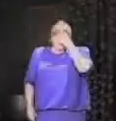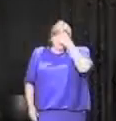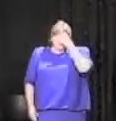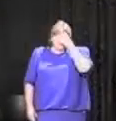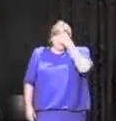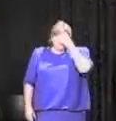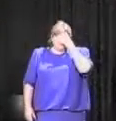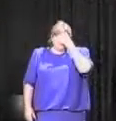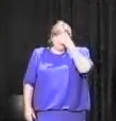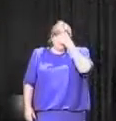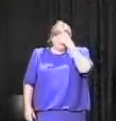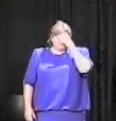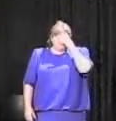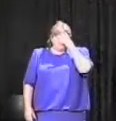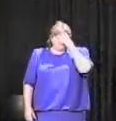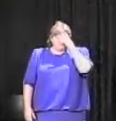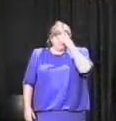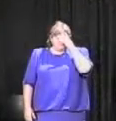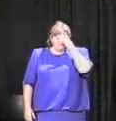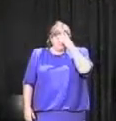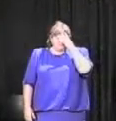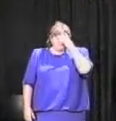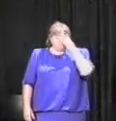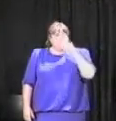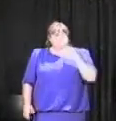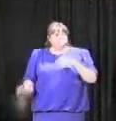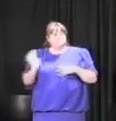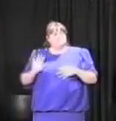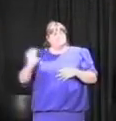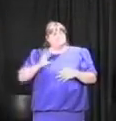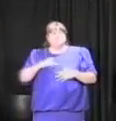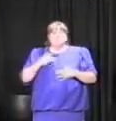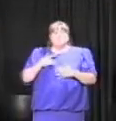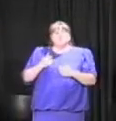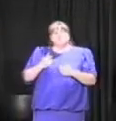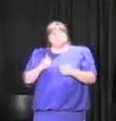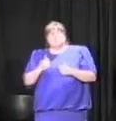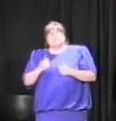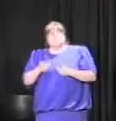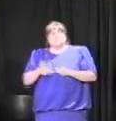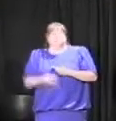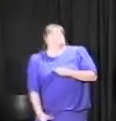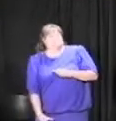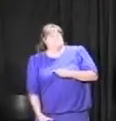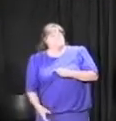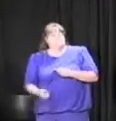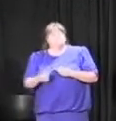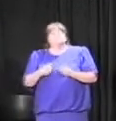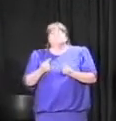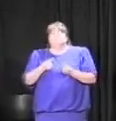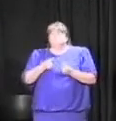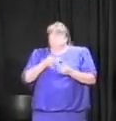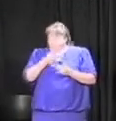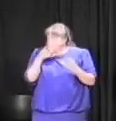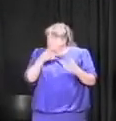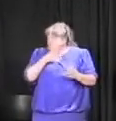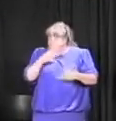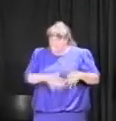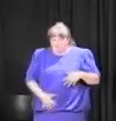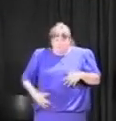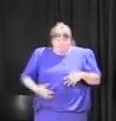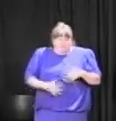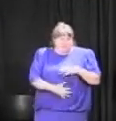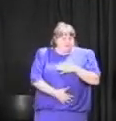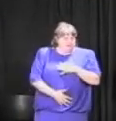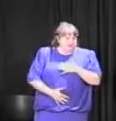I lost any shred of self-esteem that I had. I kept growing up, and